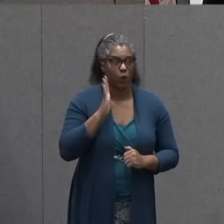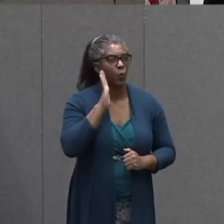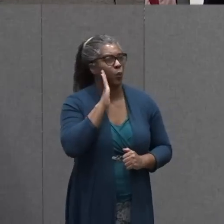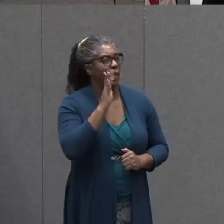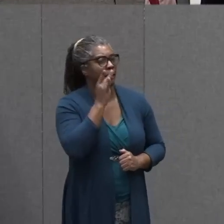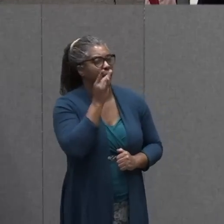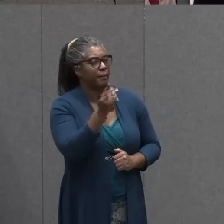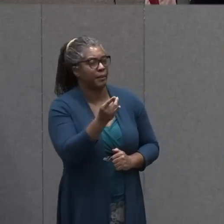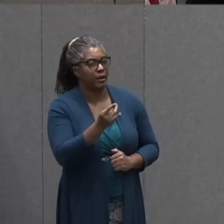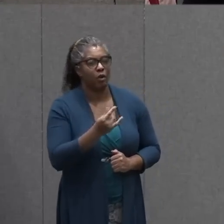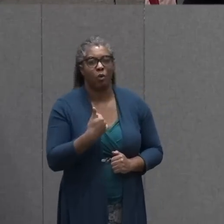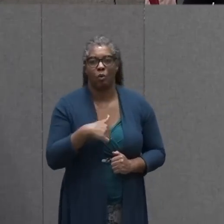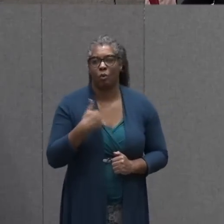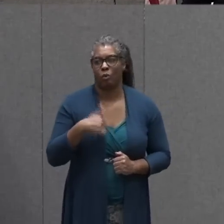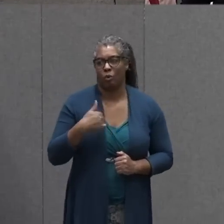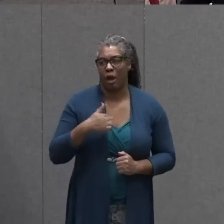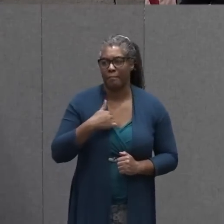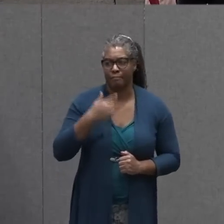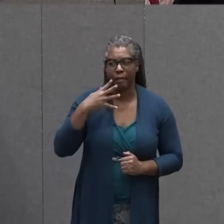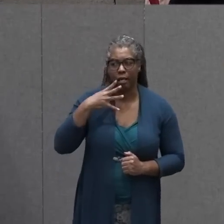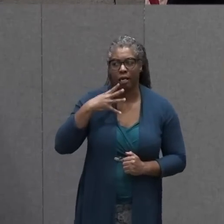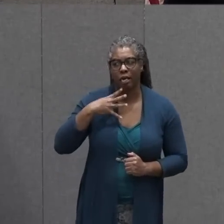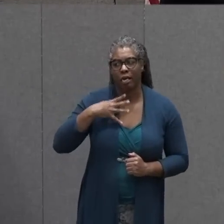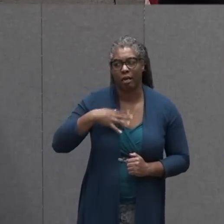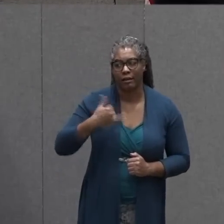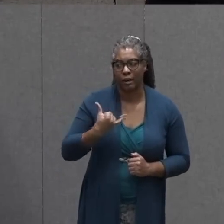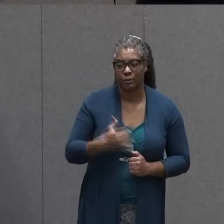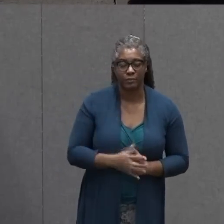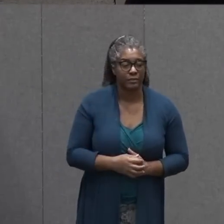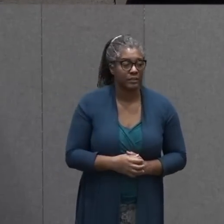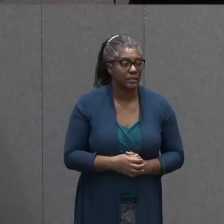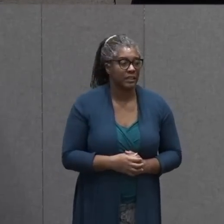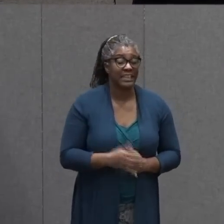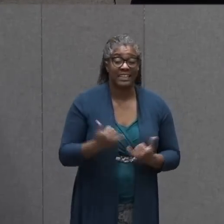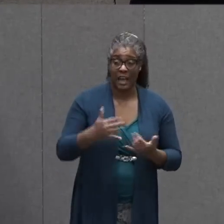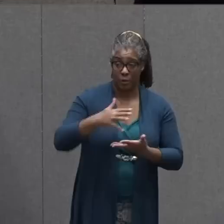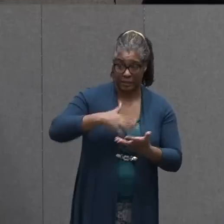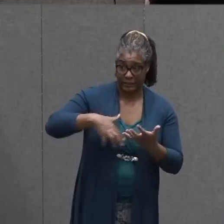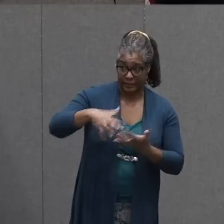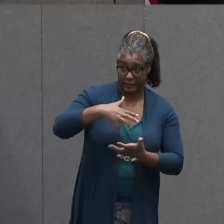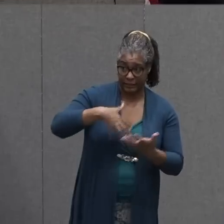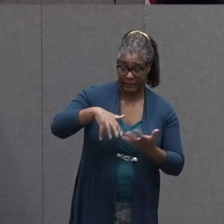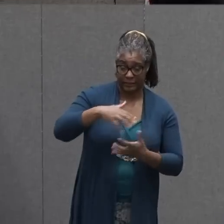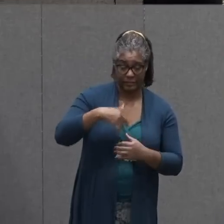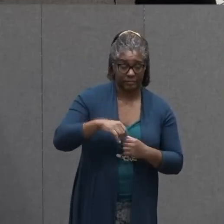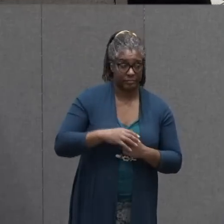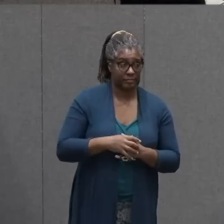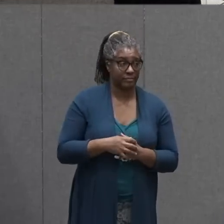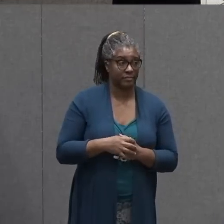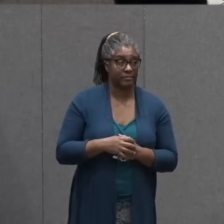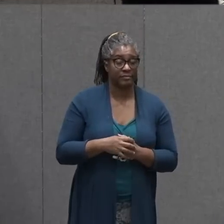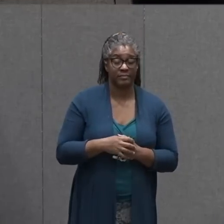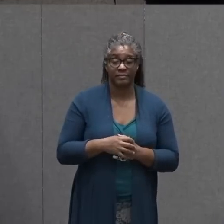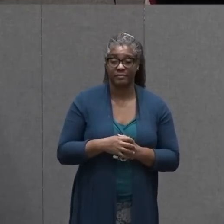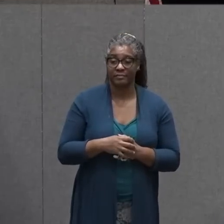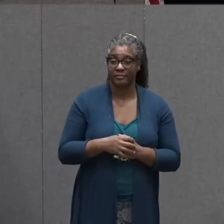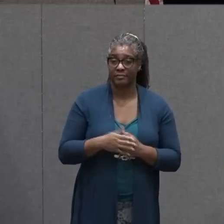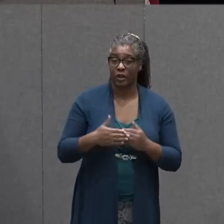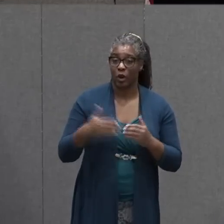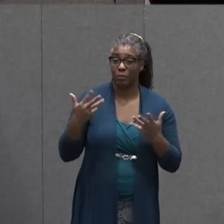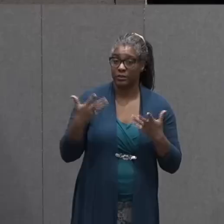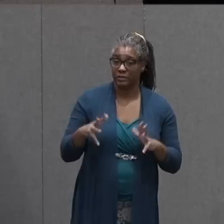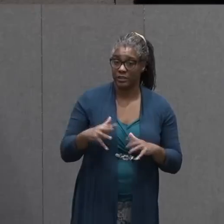now. And so let's mix those up. Okay. And then, almost ready, you're